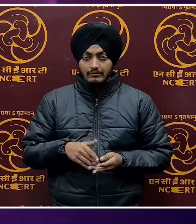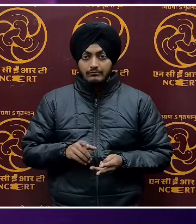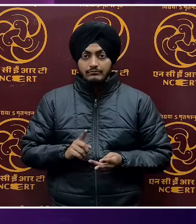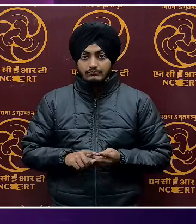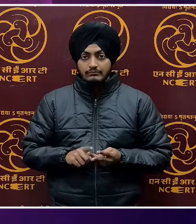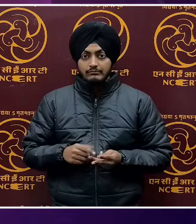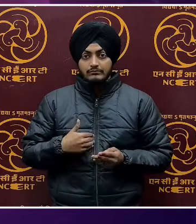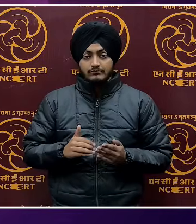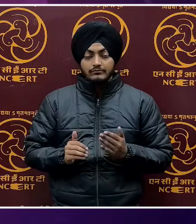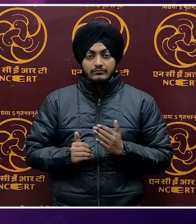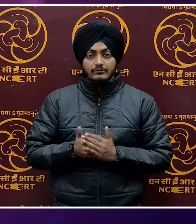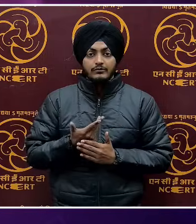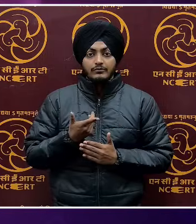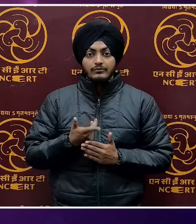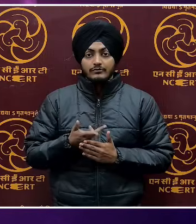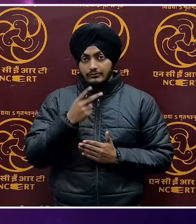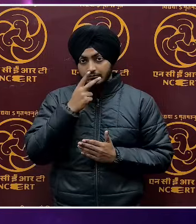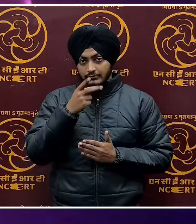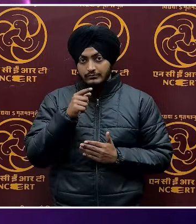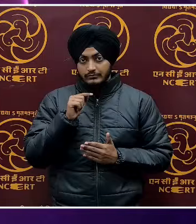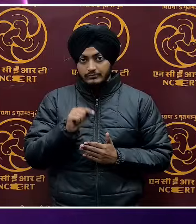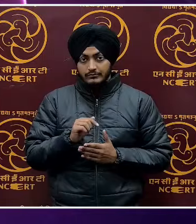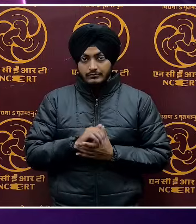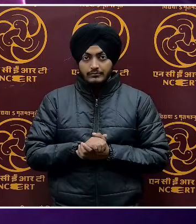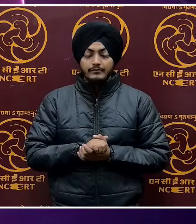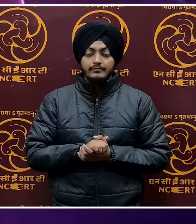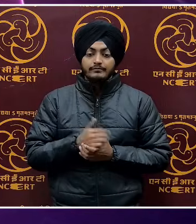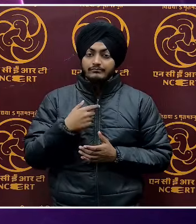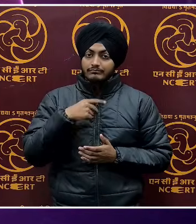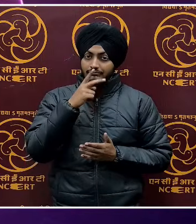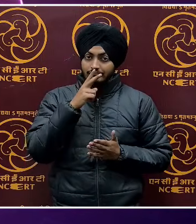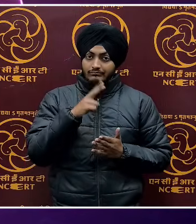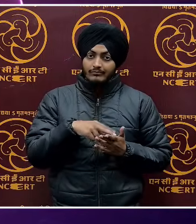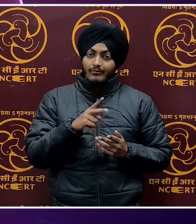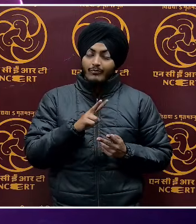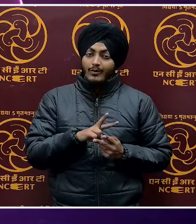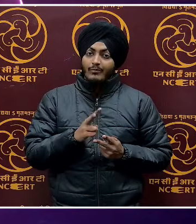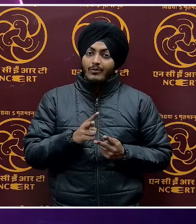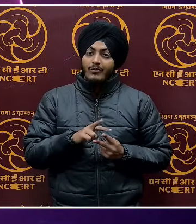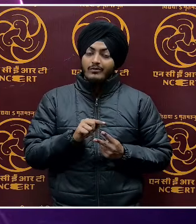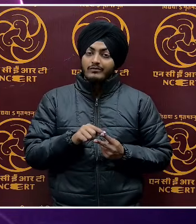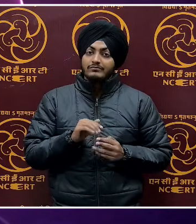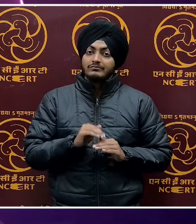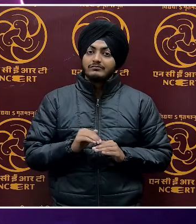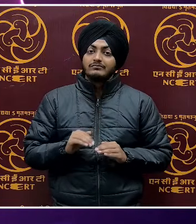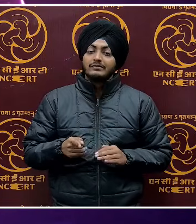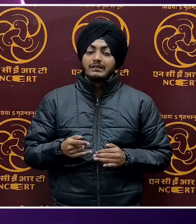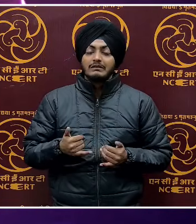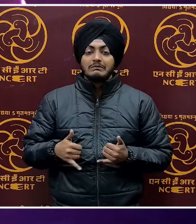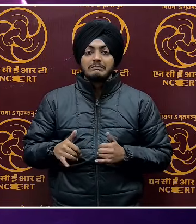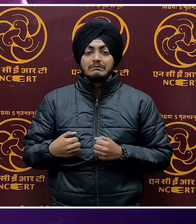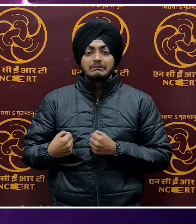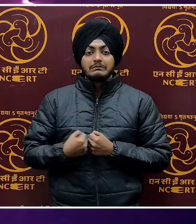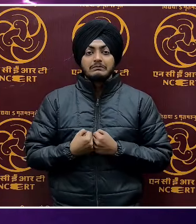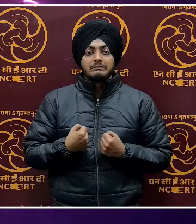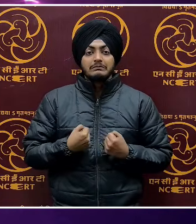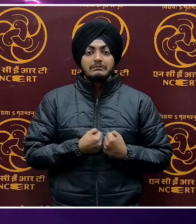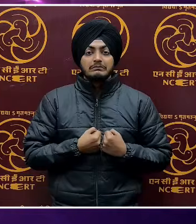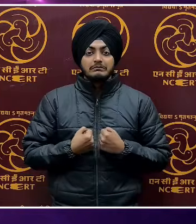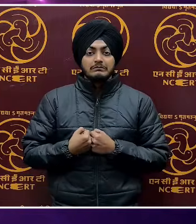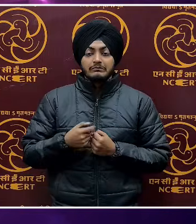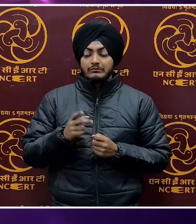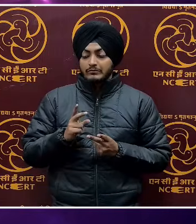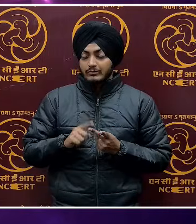the next slide. As you can see in the next slide, we are seeing two kids are fighting for a toy, and the elder one